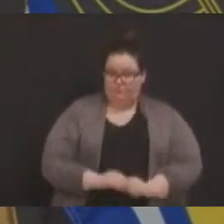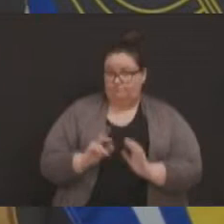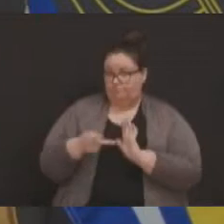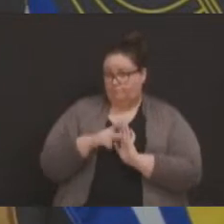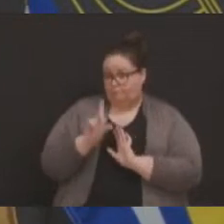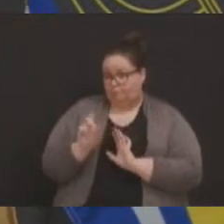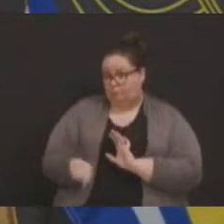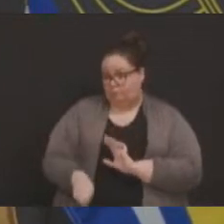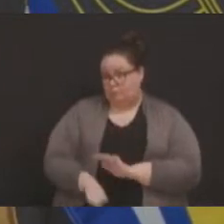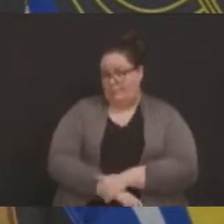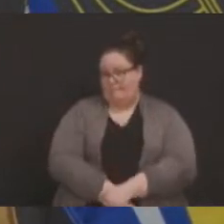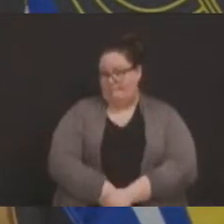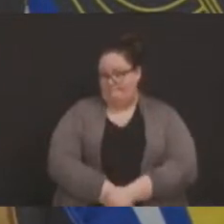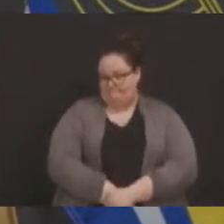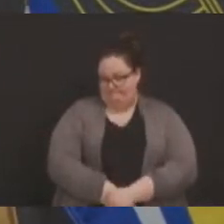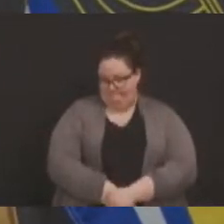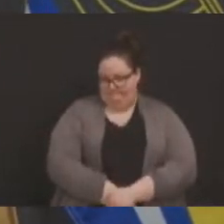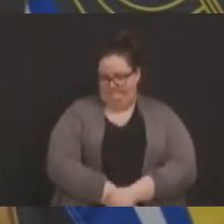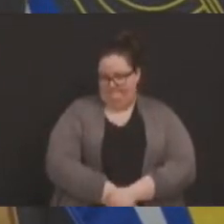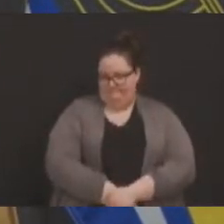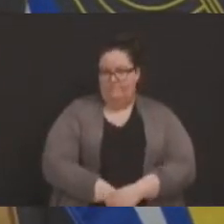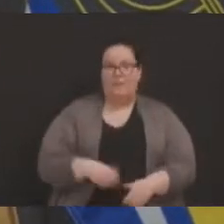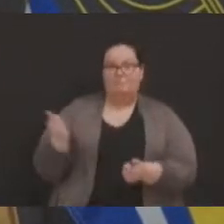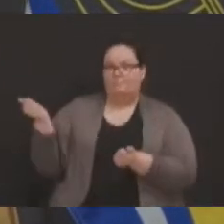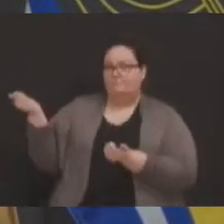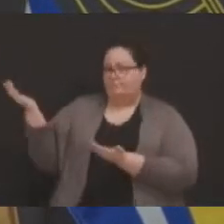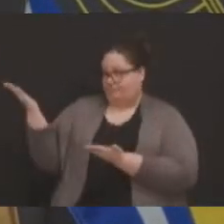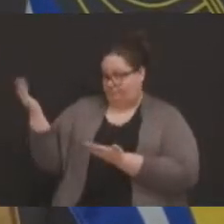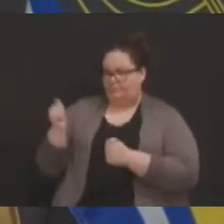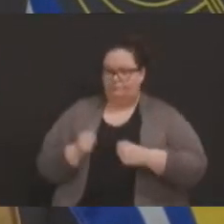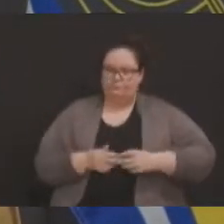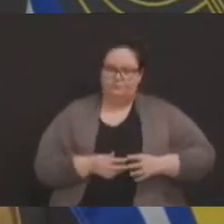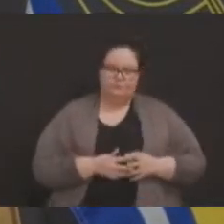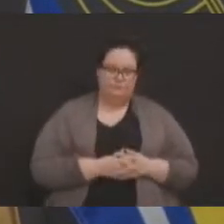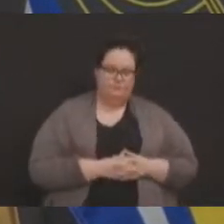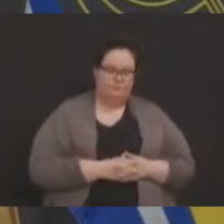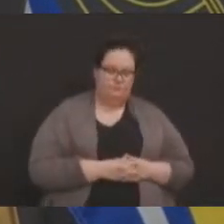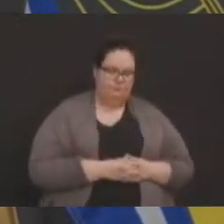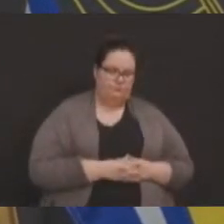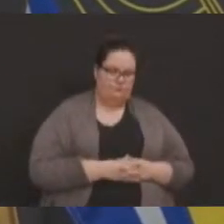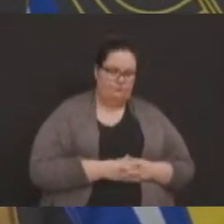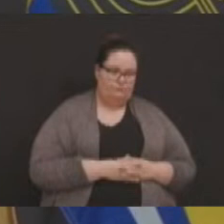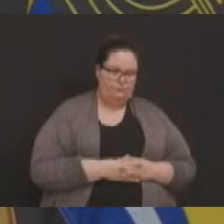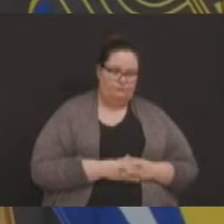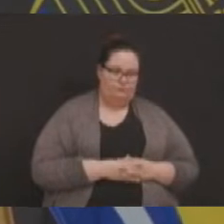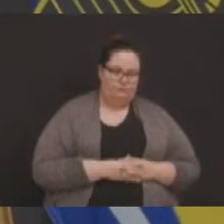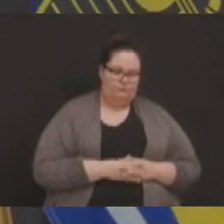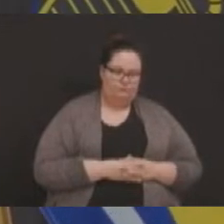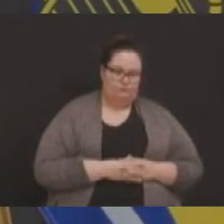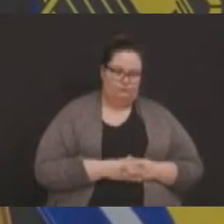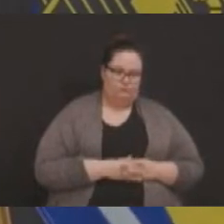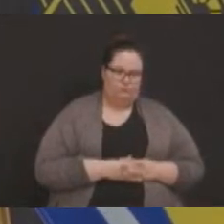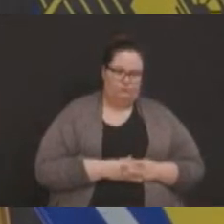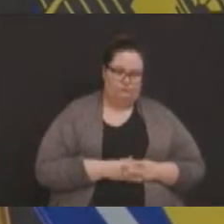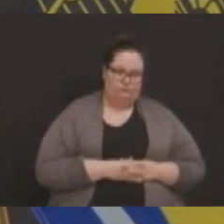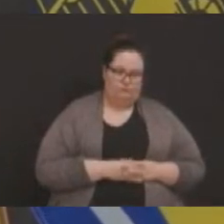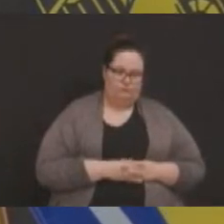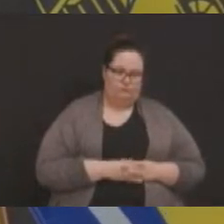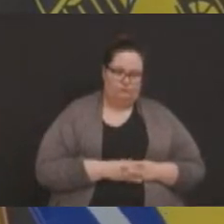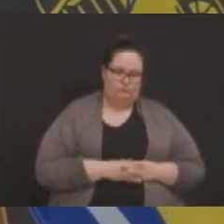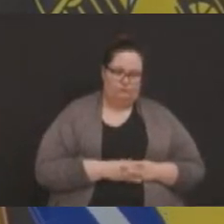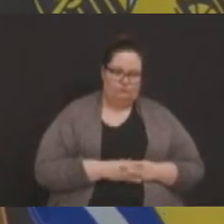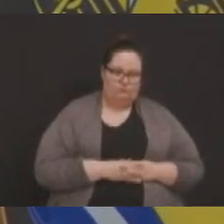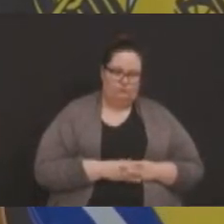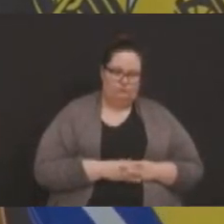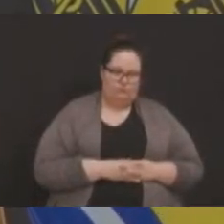to require that if someone in a household has traveled outside the province, every member of that household must isolate for